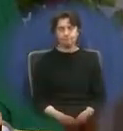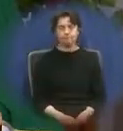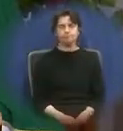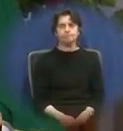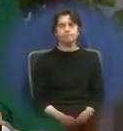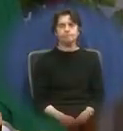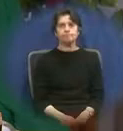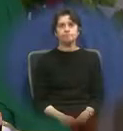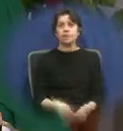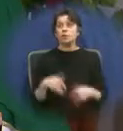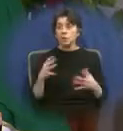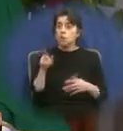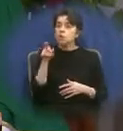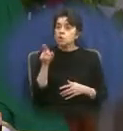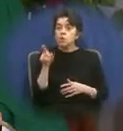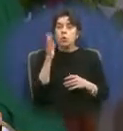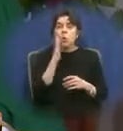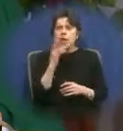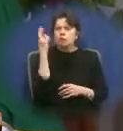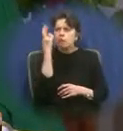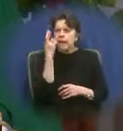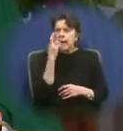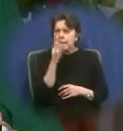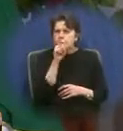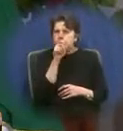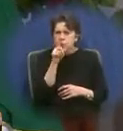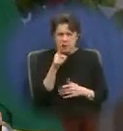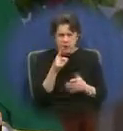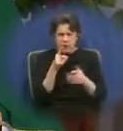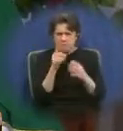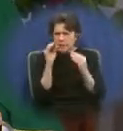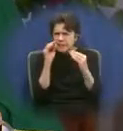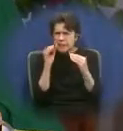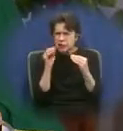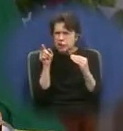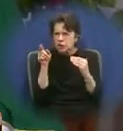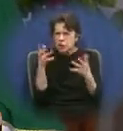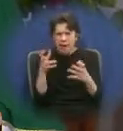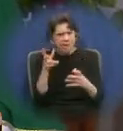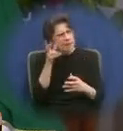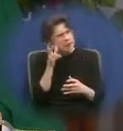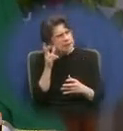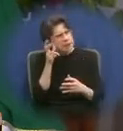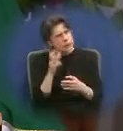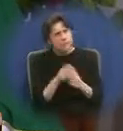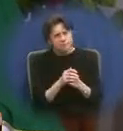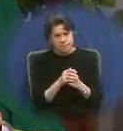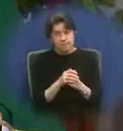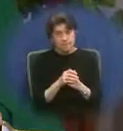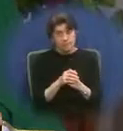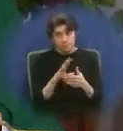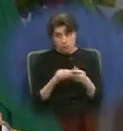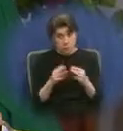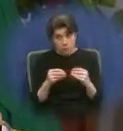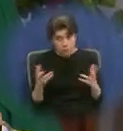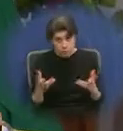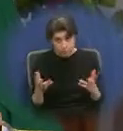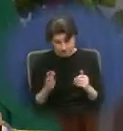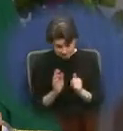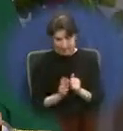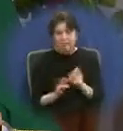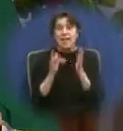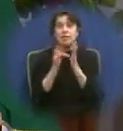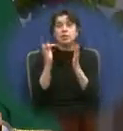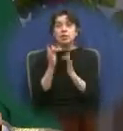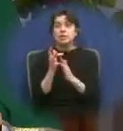Theophilus, so that you may realize the certainty of the teachings you have received. Jesus returned to Galilee in